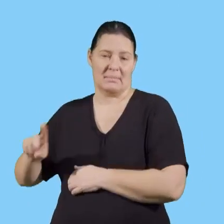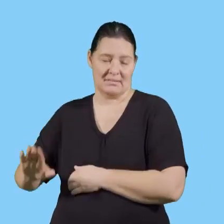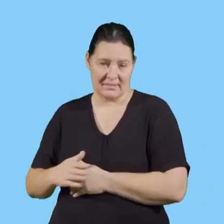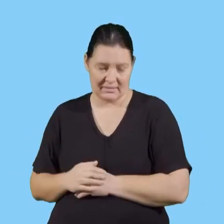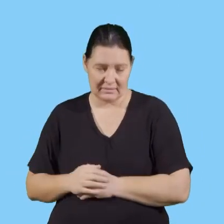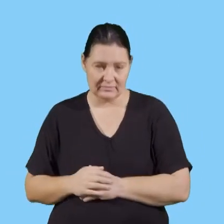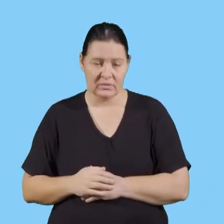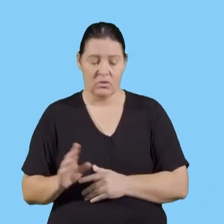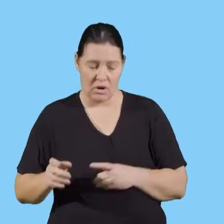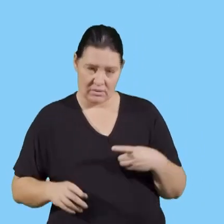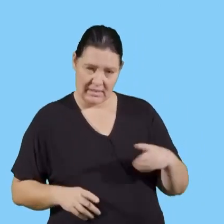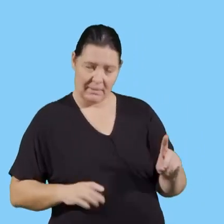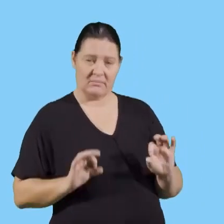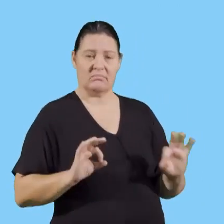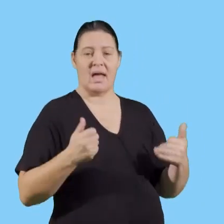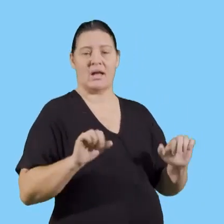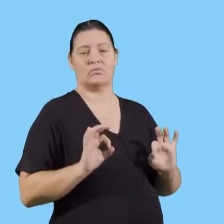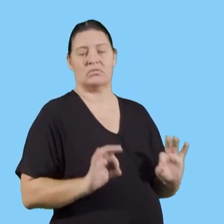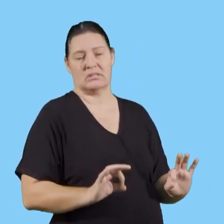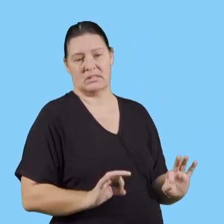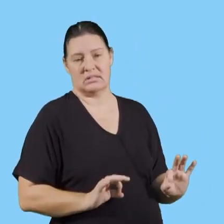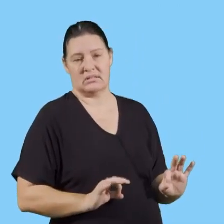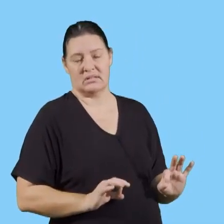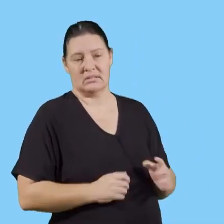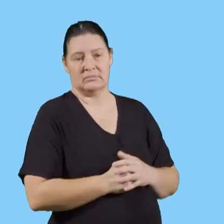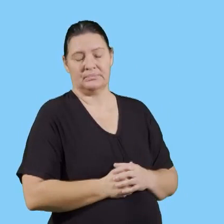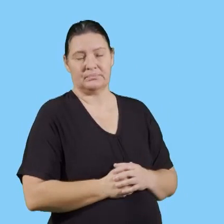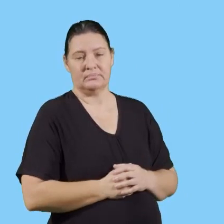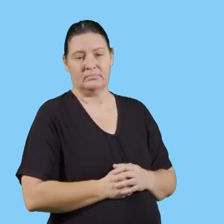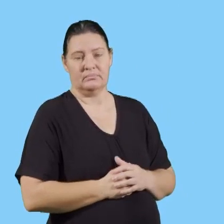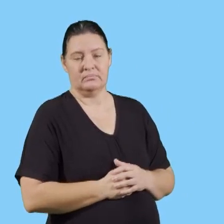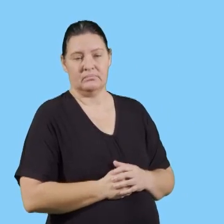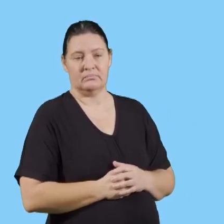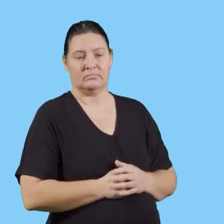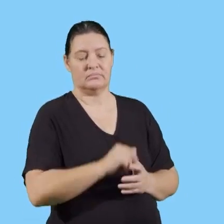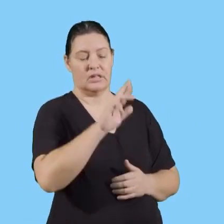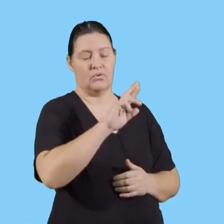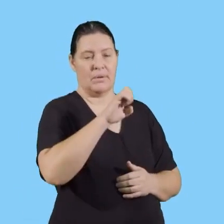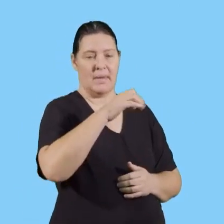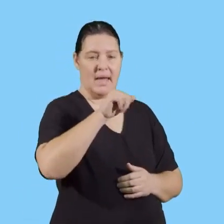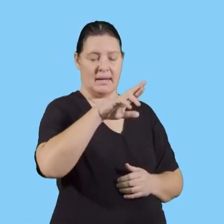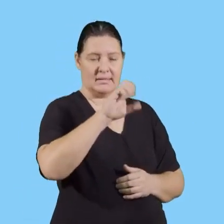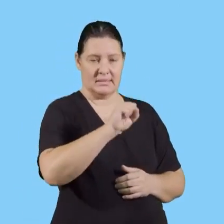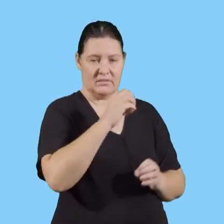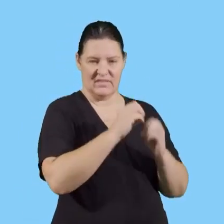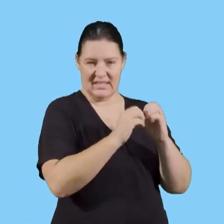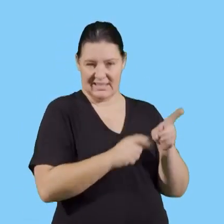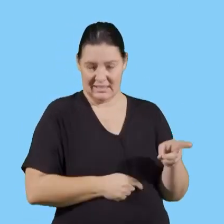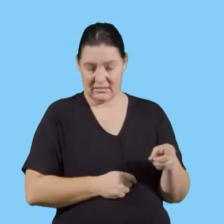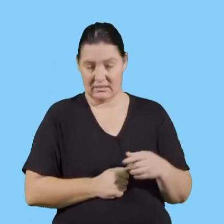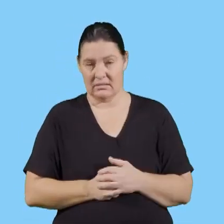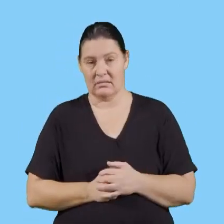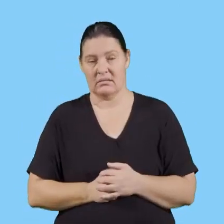start by debiting the right account that should have been debited. That is your